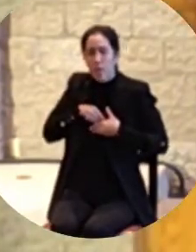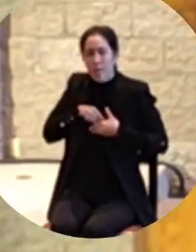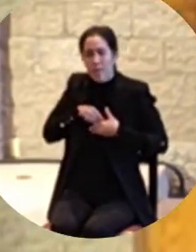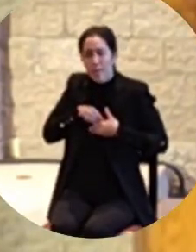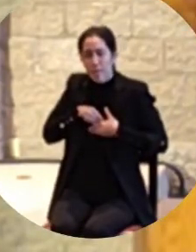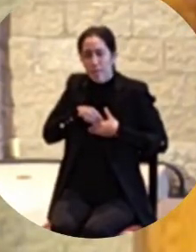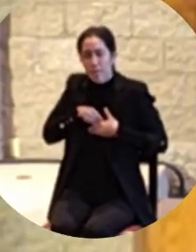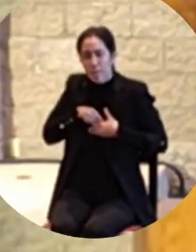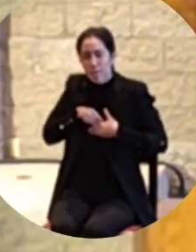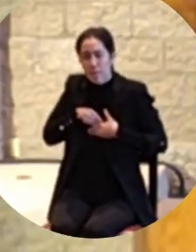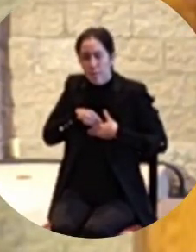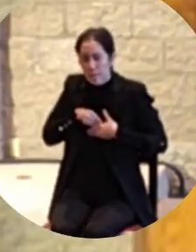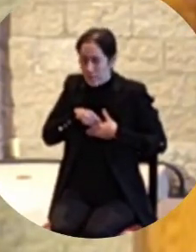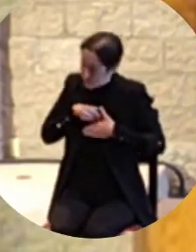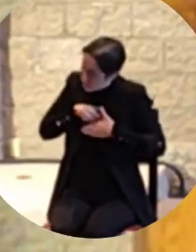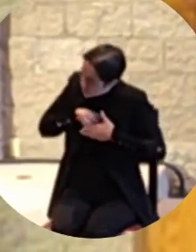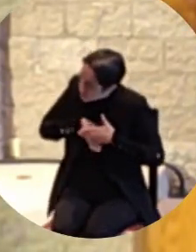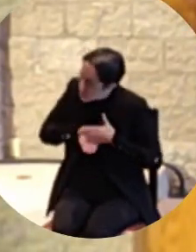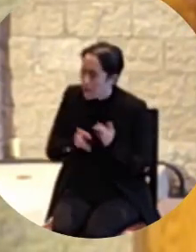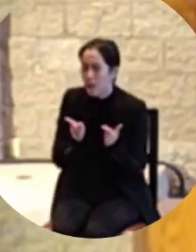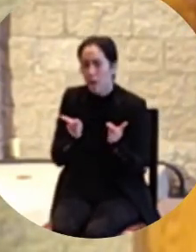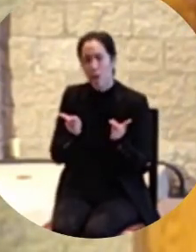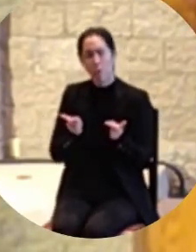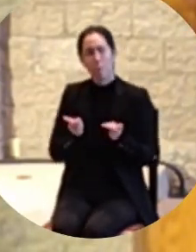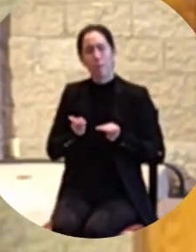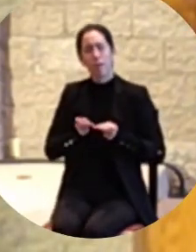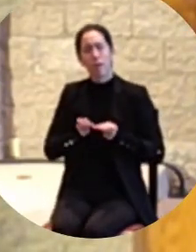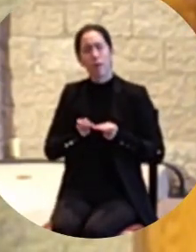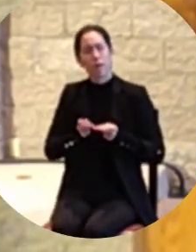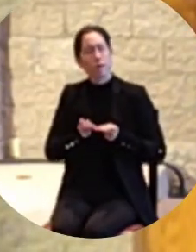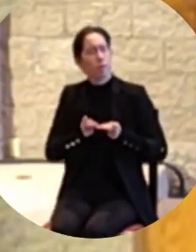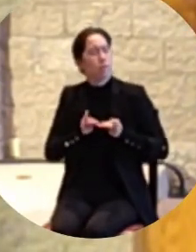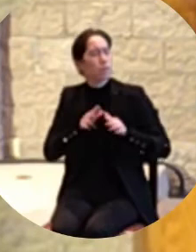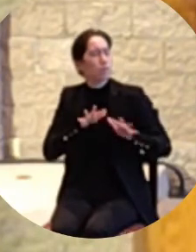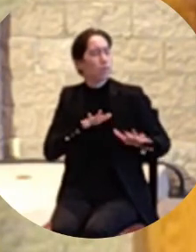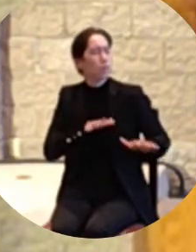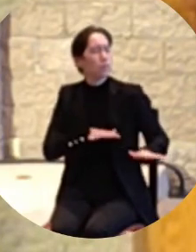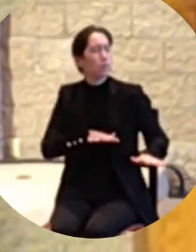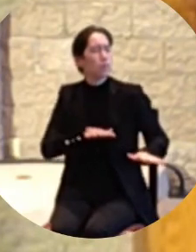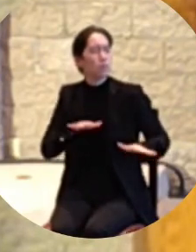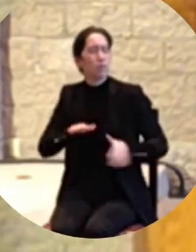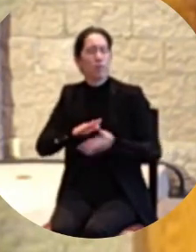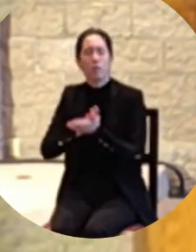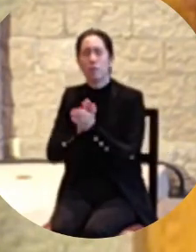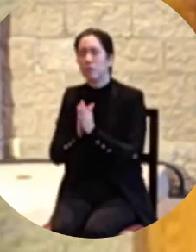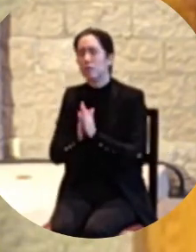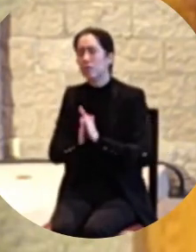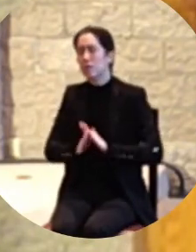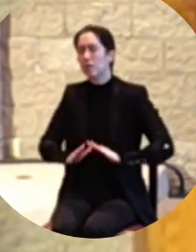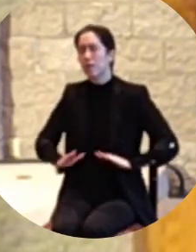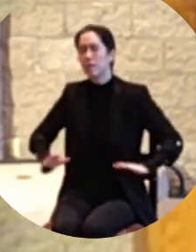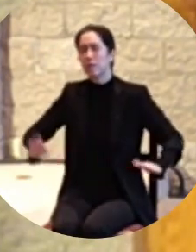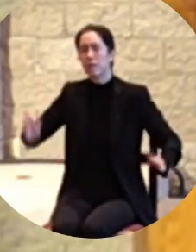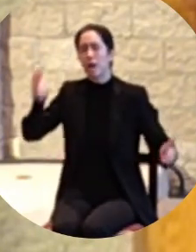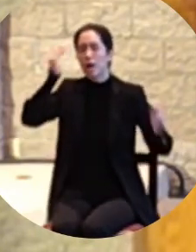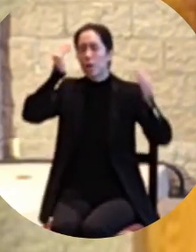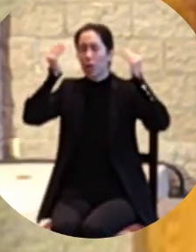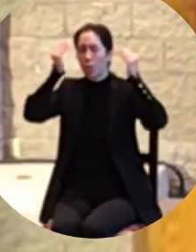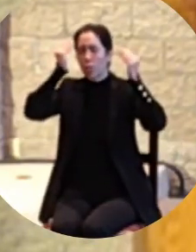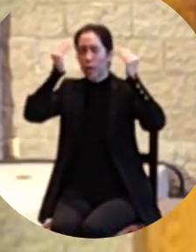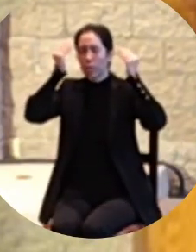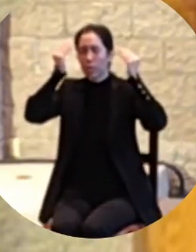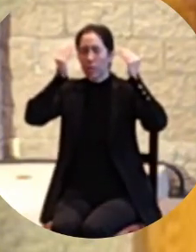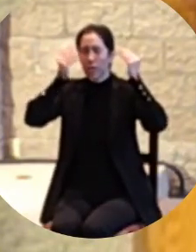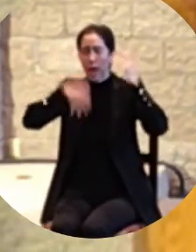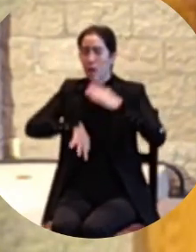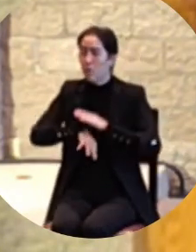of ease and awareness, it is here you will find love.